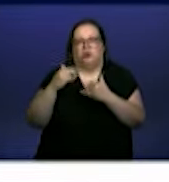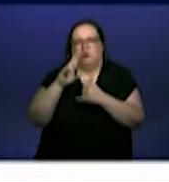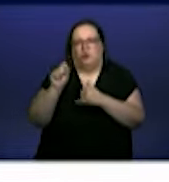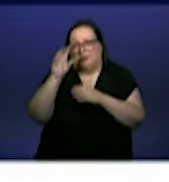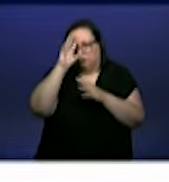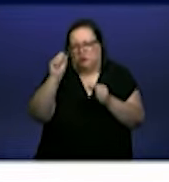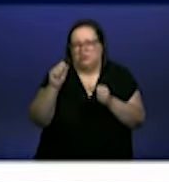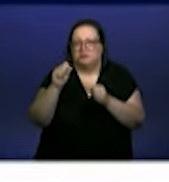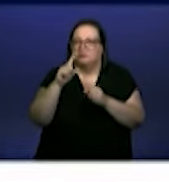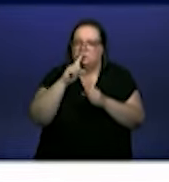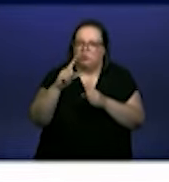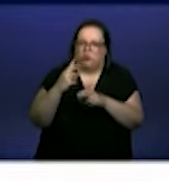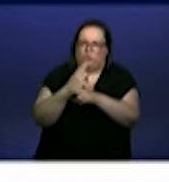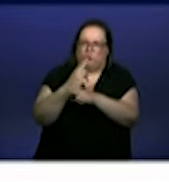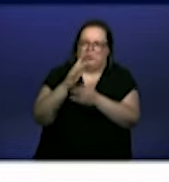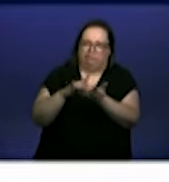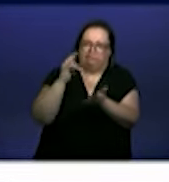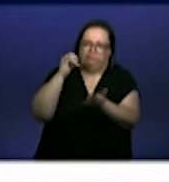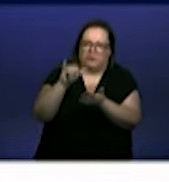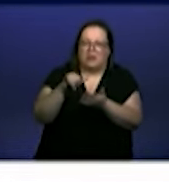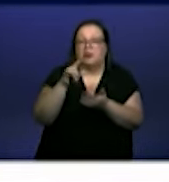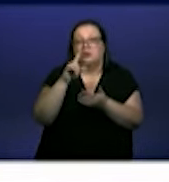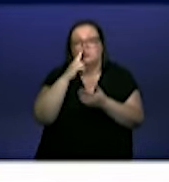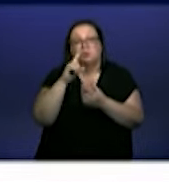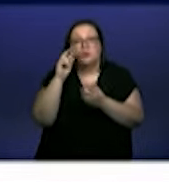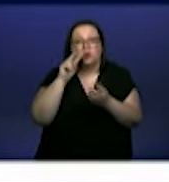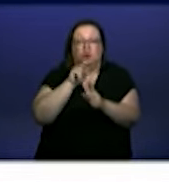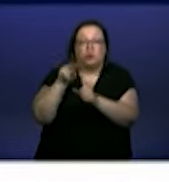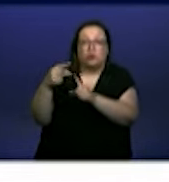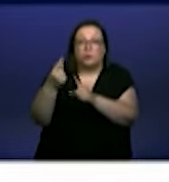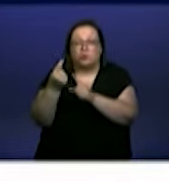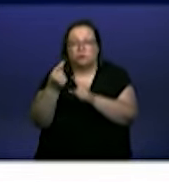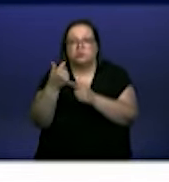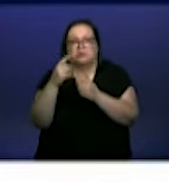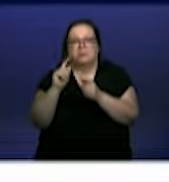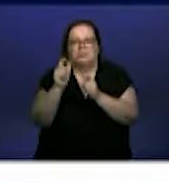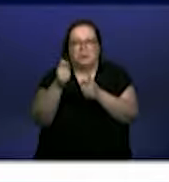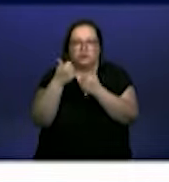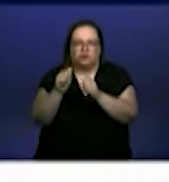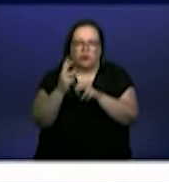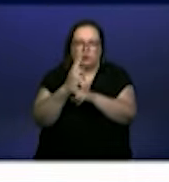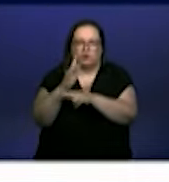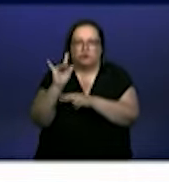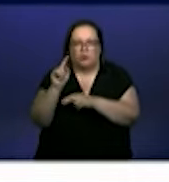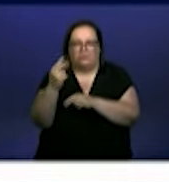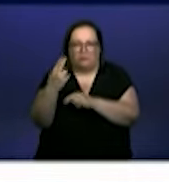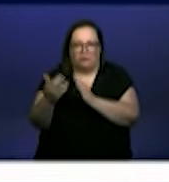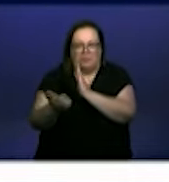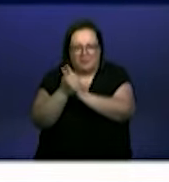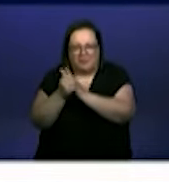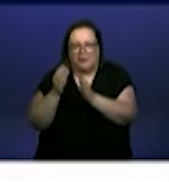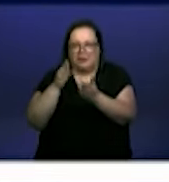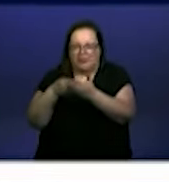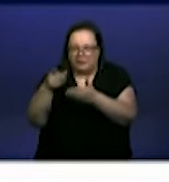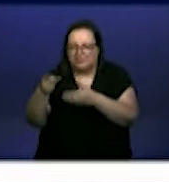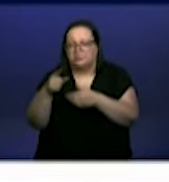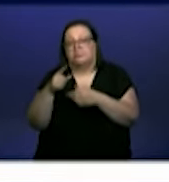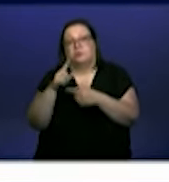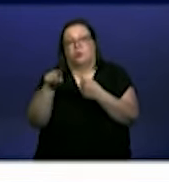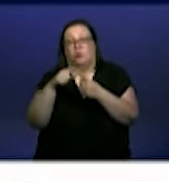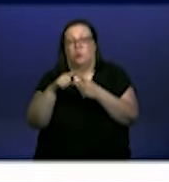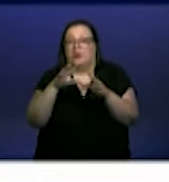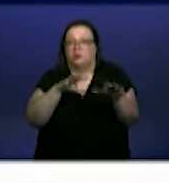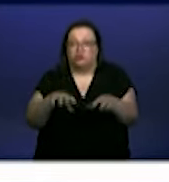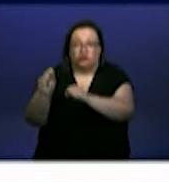what they're doing to him. I mean, immediately, they tried to use the 25th Amendment against him. They've tried to, as soon as he took